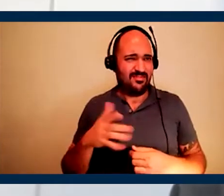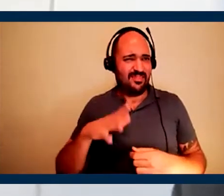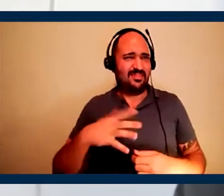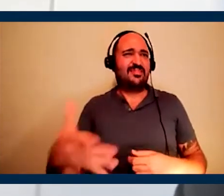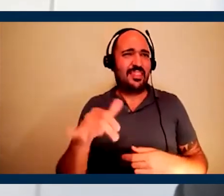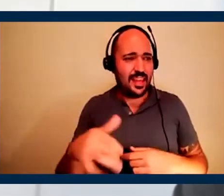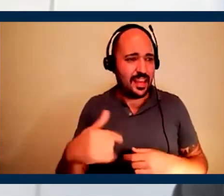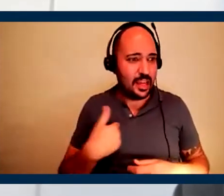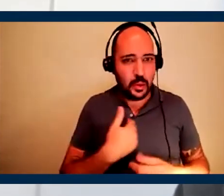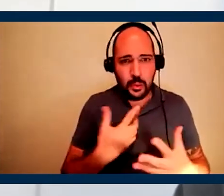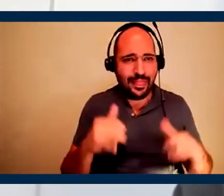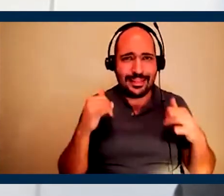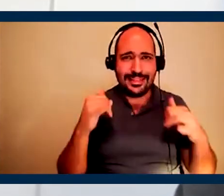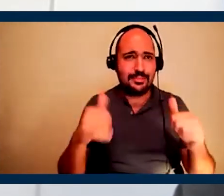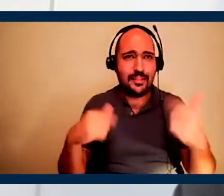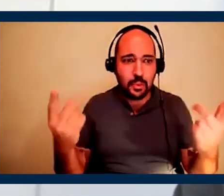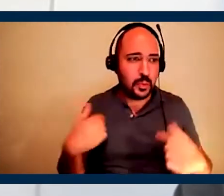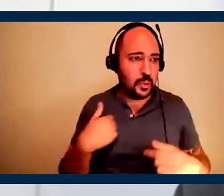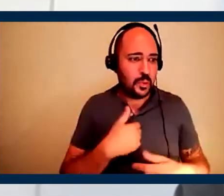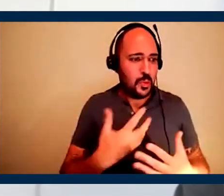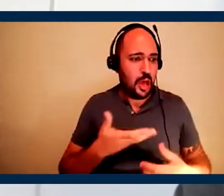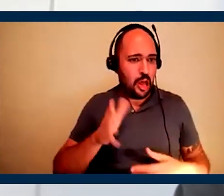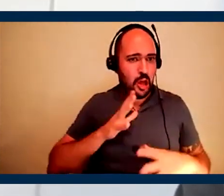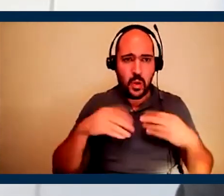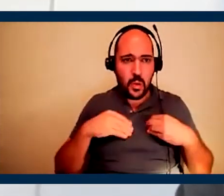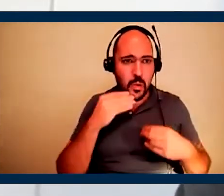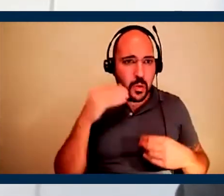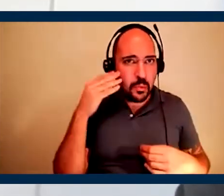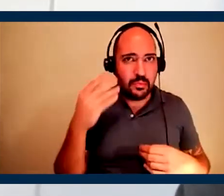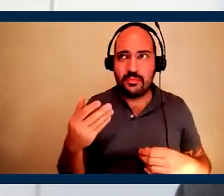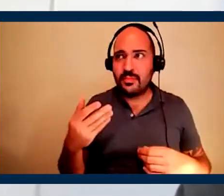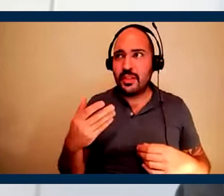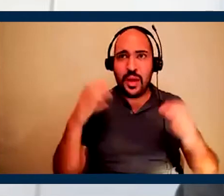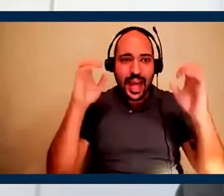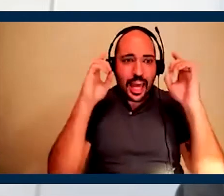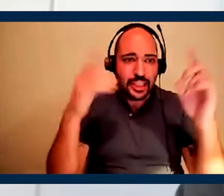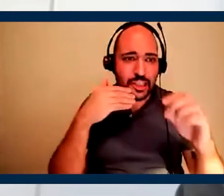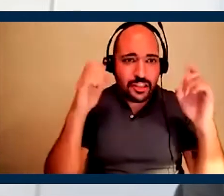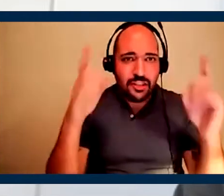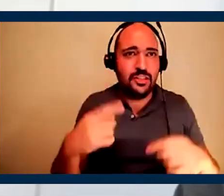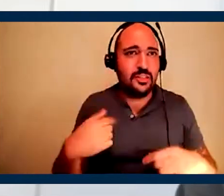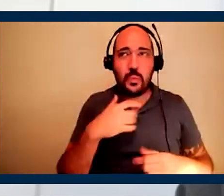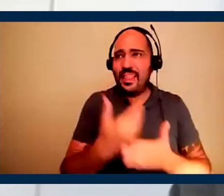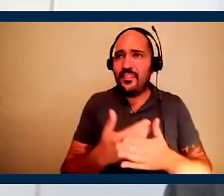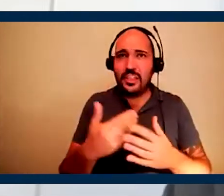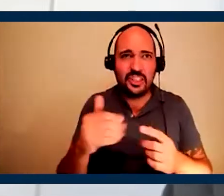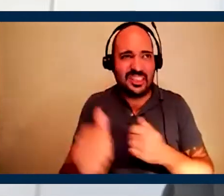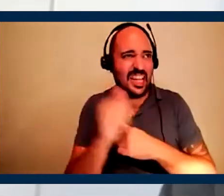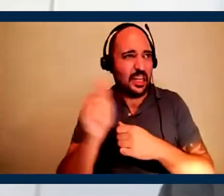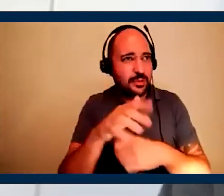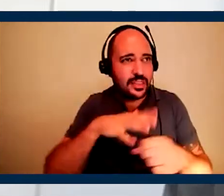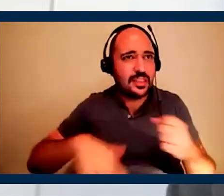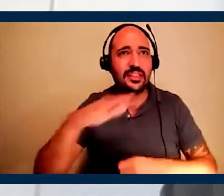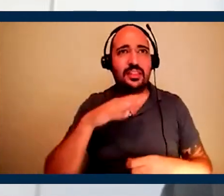our own homes. We want our kids to be well-educated. We want to be well-educated. We don't want to live near environmental hazards, right? We want to make a living wage,